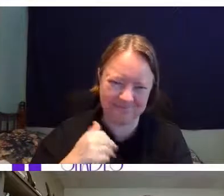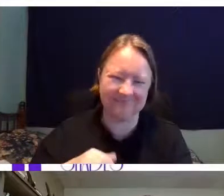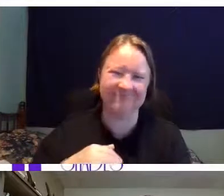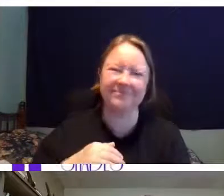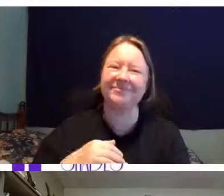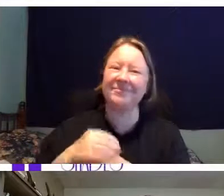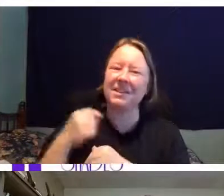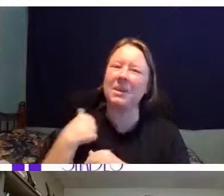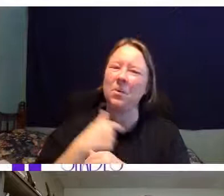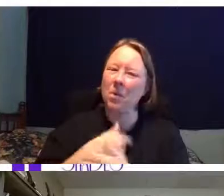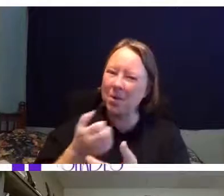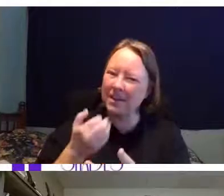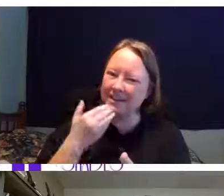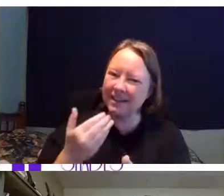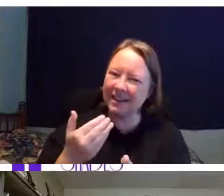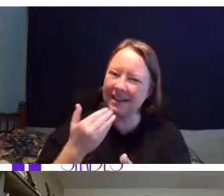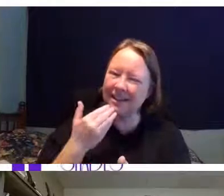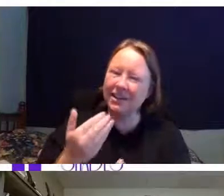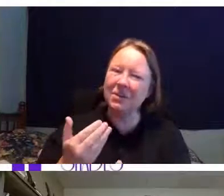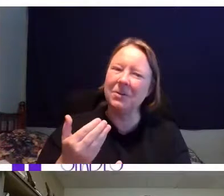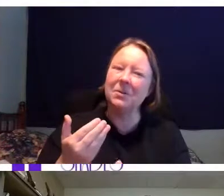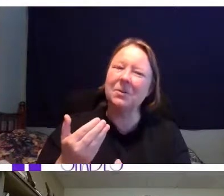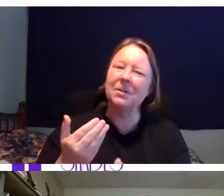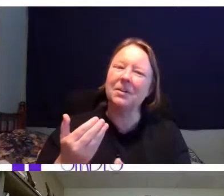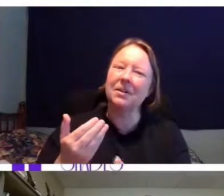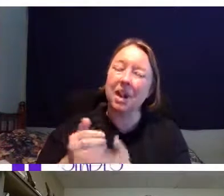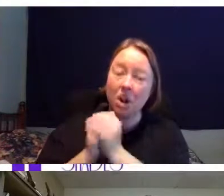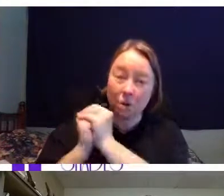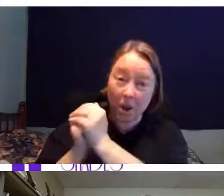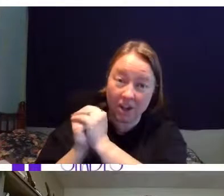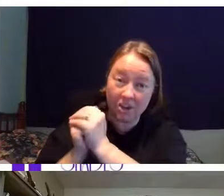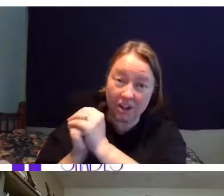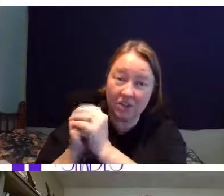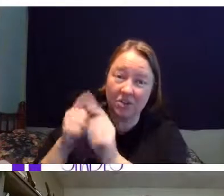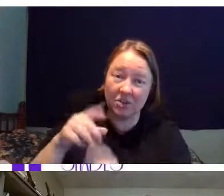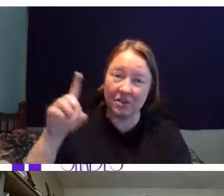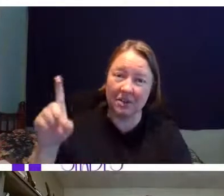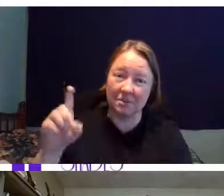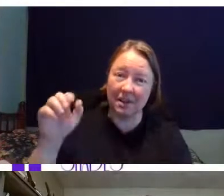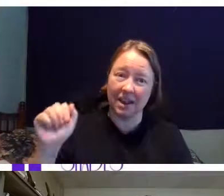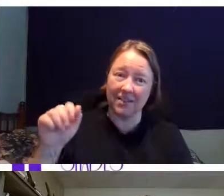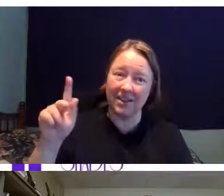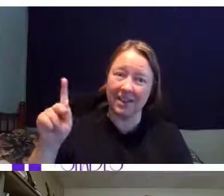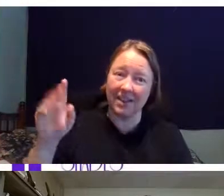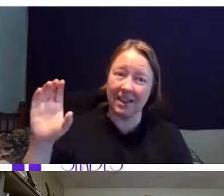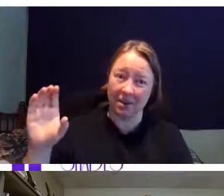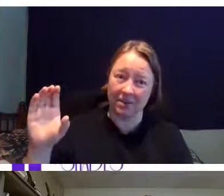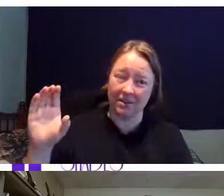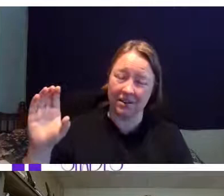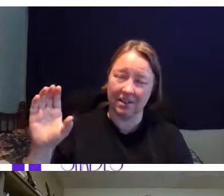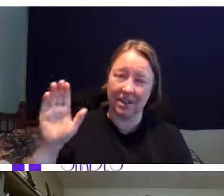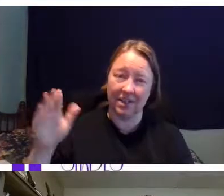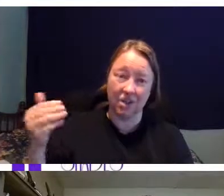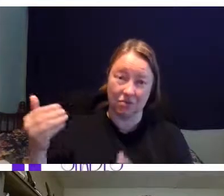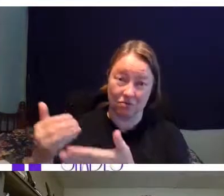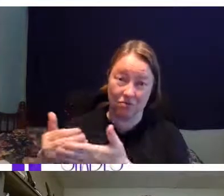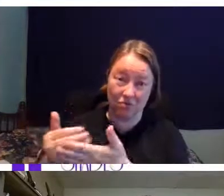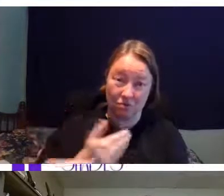But we want to say thank you and congratulations to Disability Advocates of Kent County on their